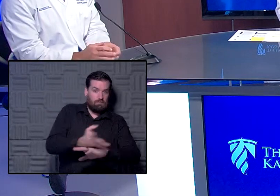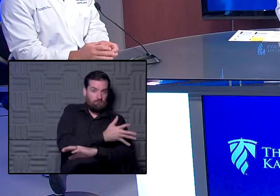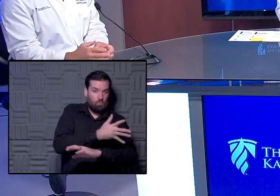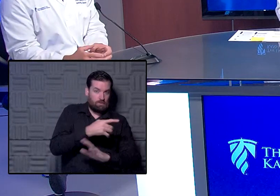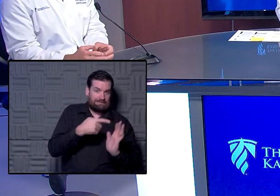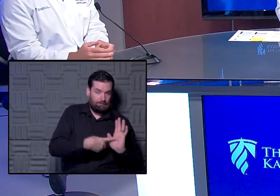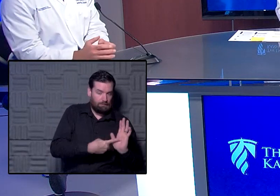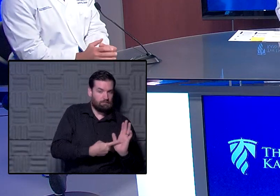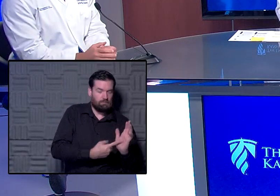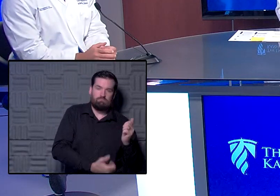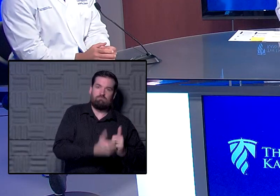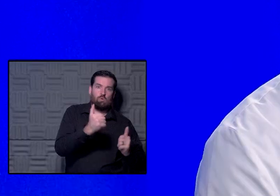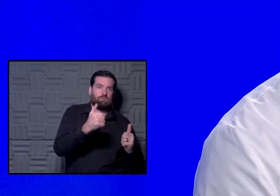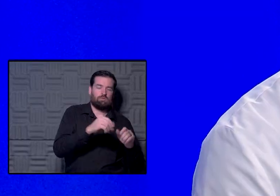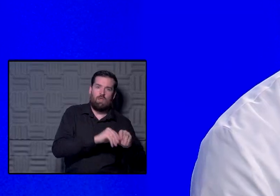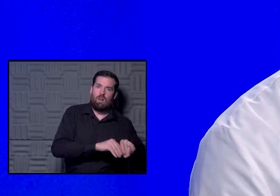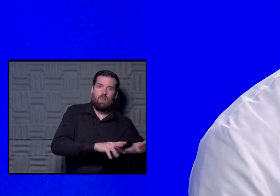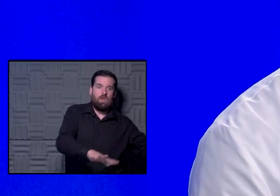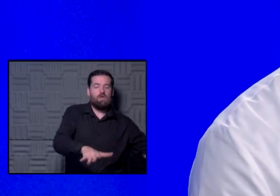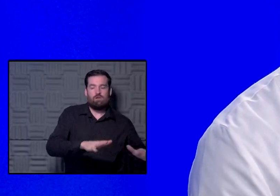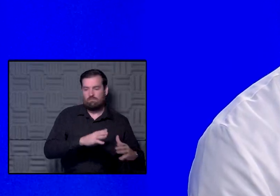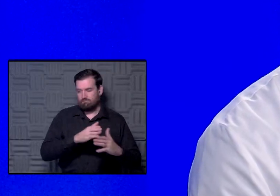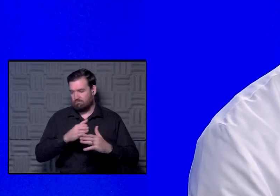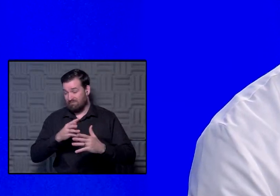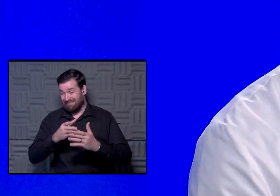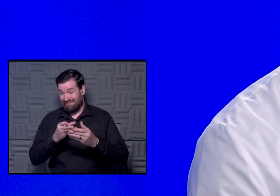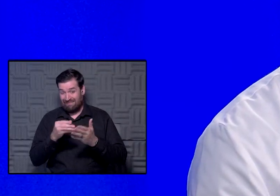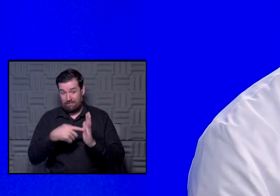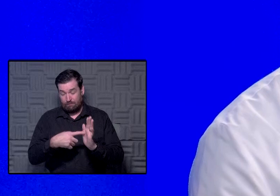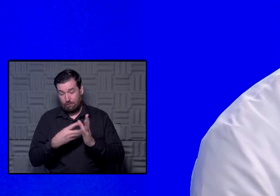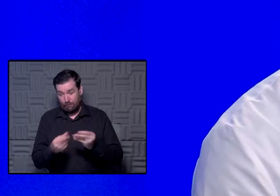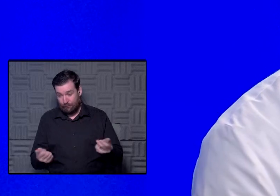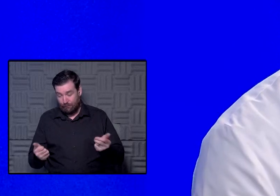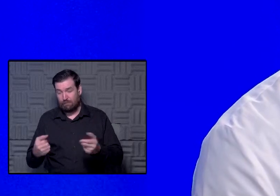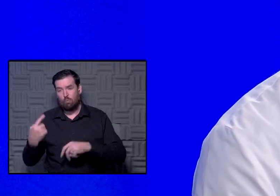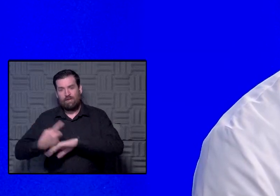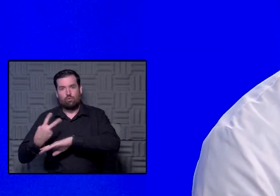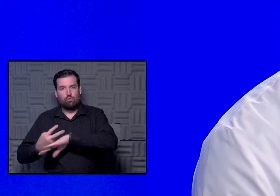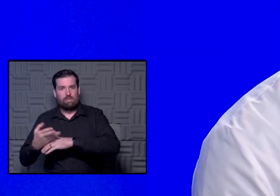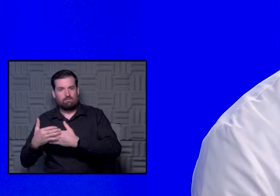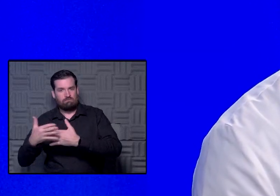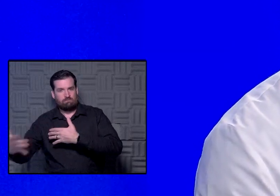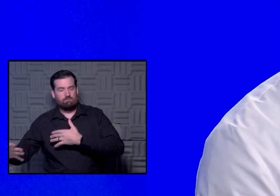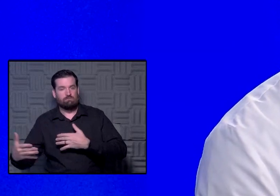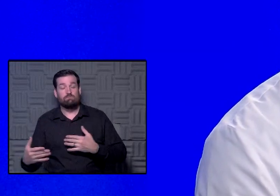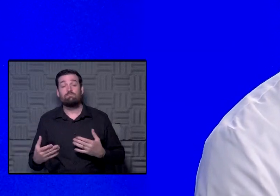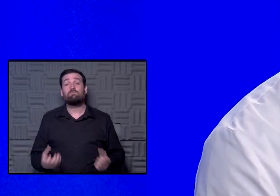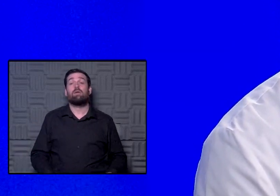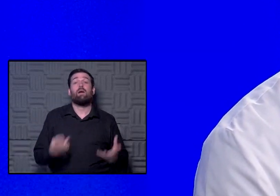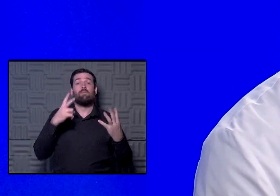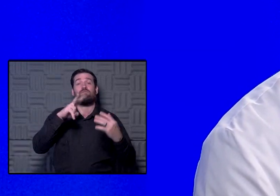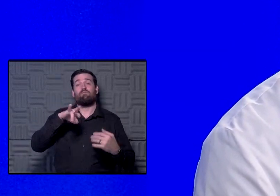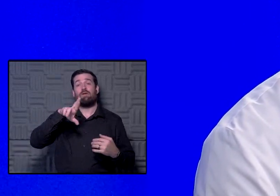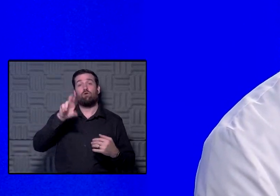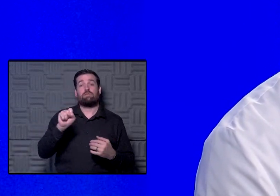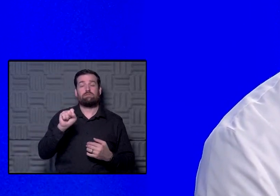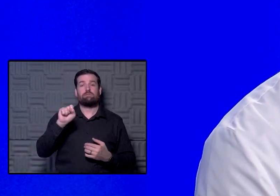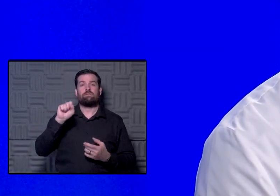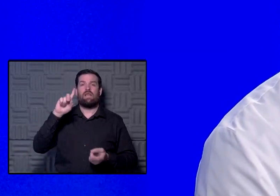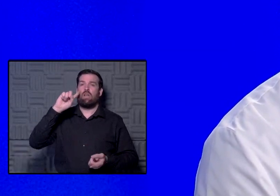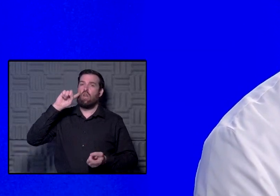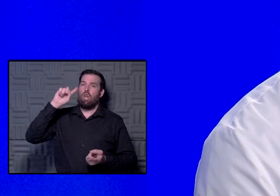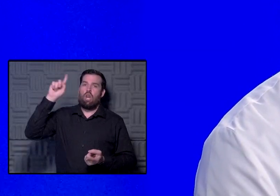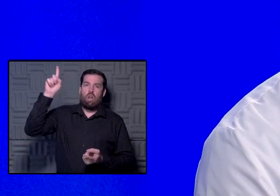most infectious to 1 to 2 days after. After that, your viral load, the amount of virus in your upper respiratory tract significantly